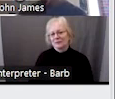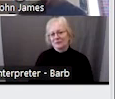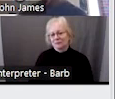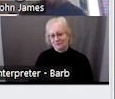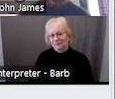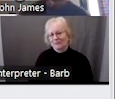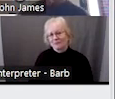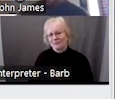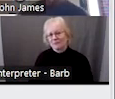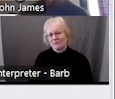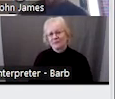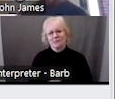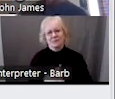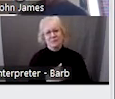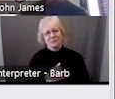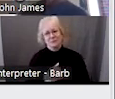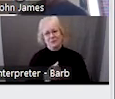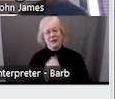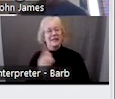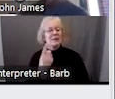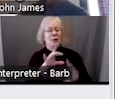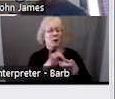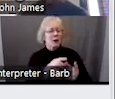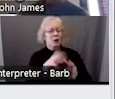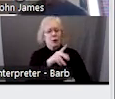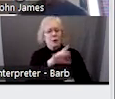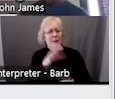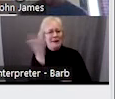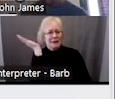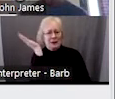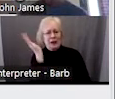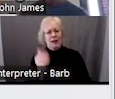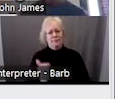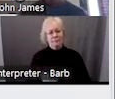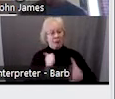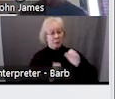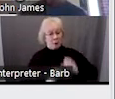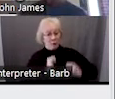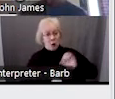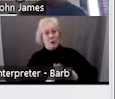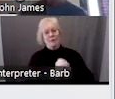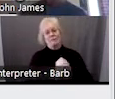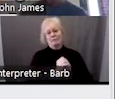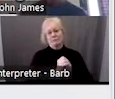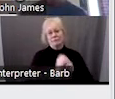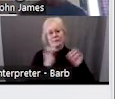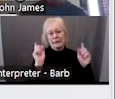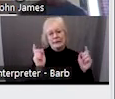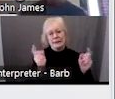I said probably something with public speaking, performing, songwriting, and working with